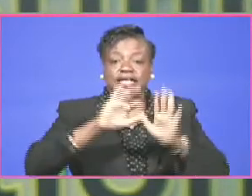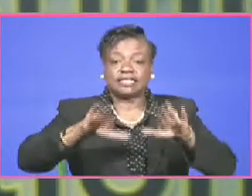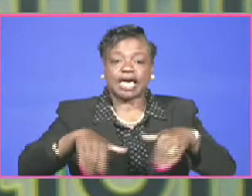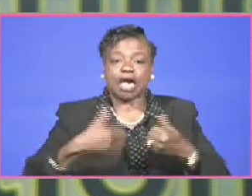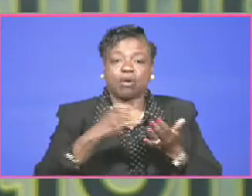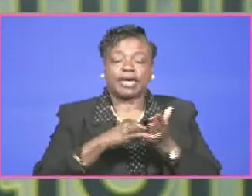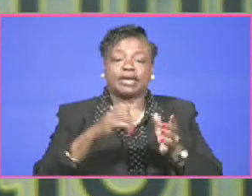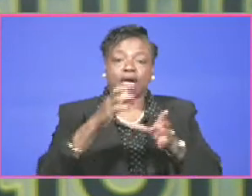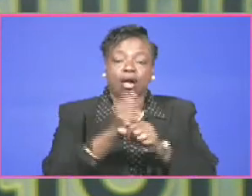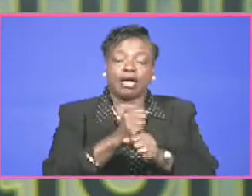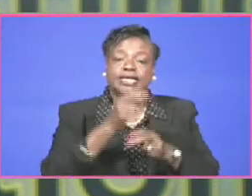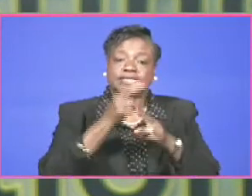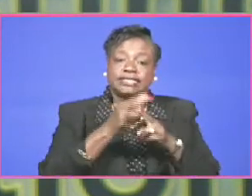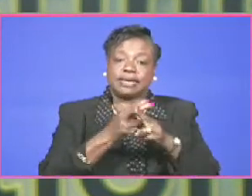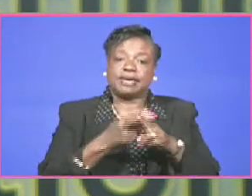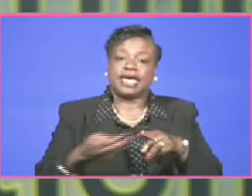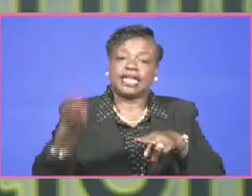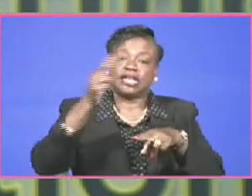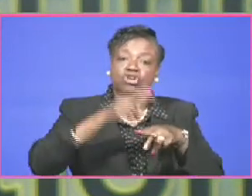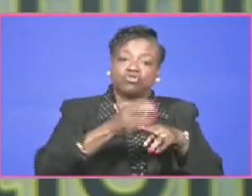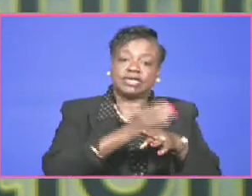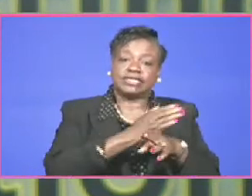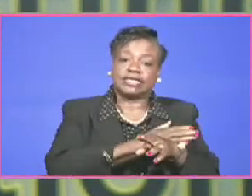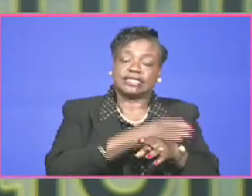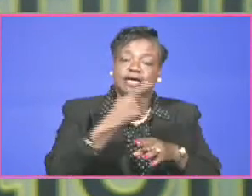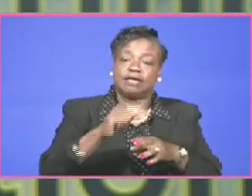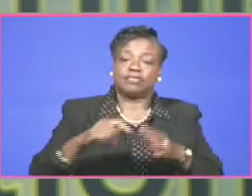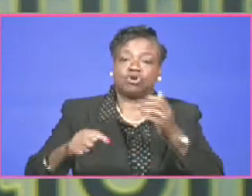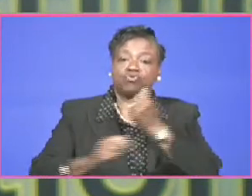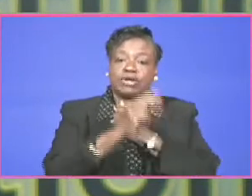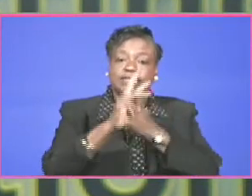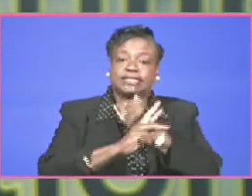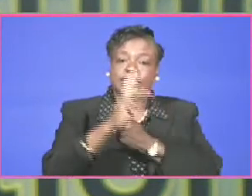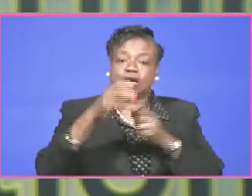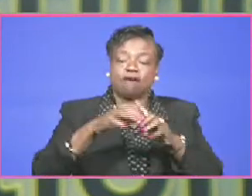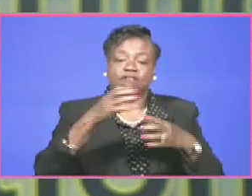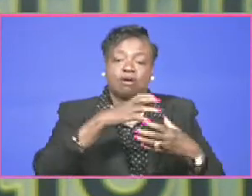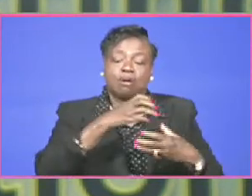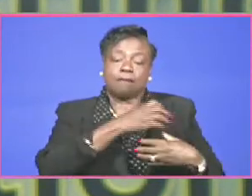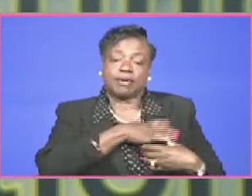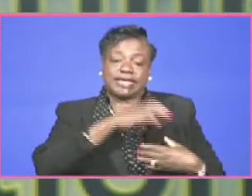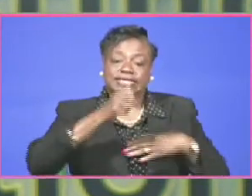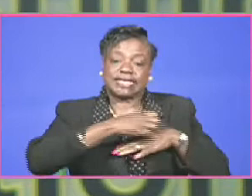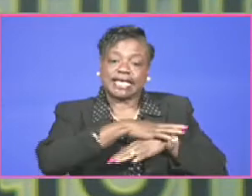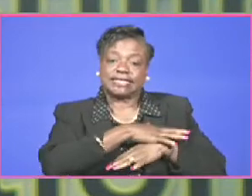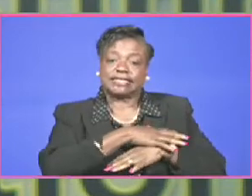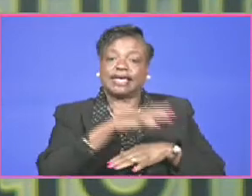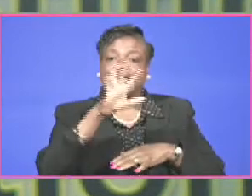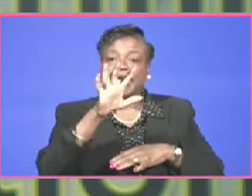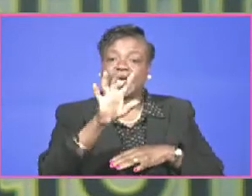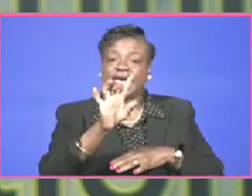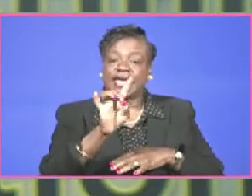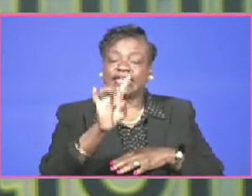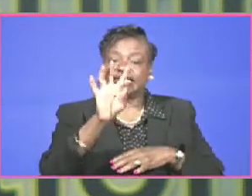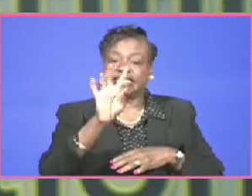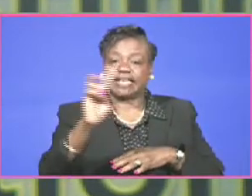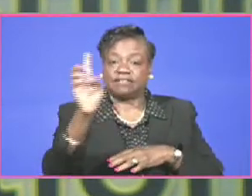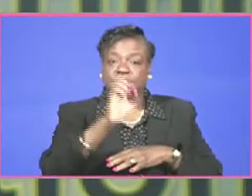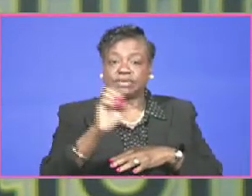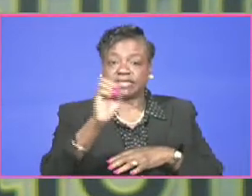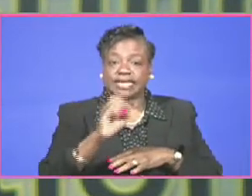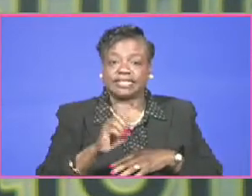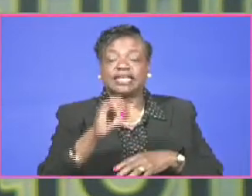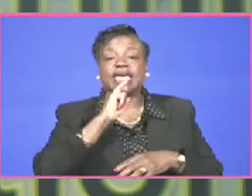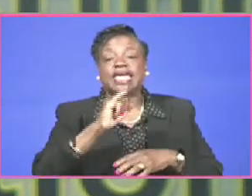it increases the risk of breast cancer up to about 87%. Usually in the general population